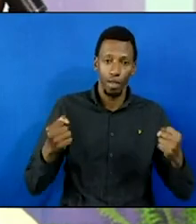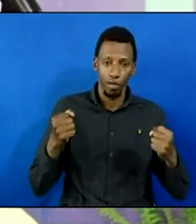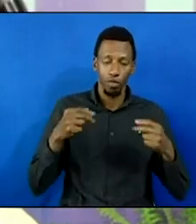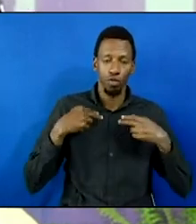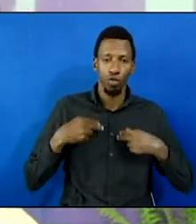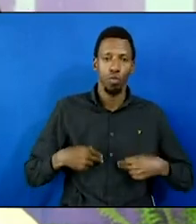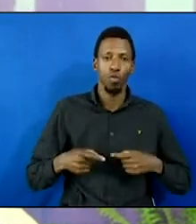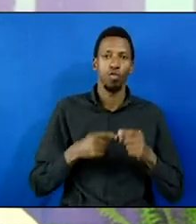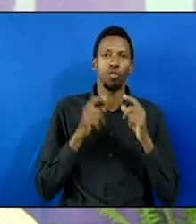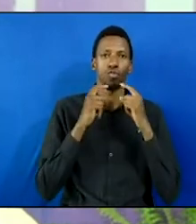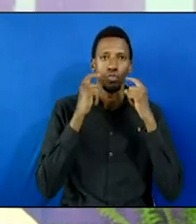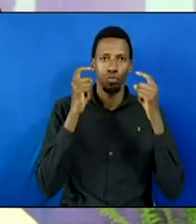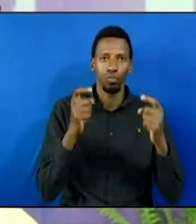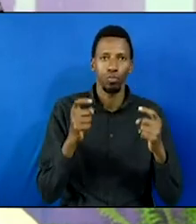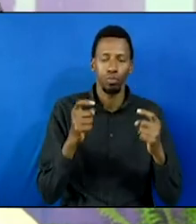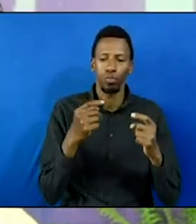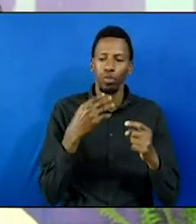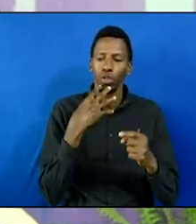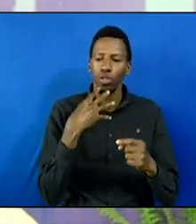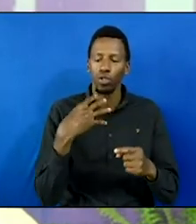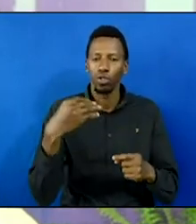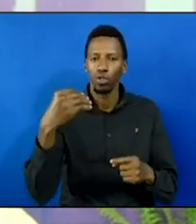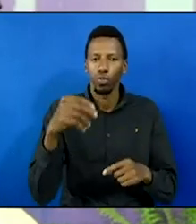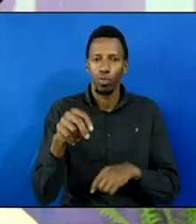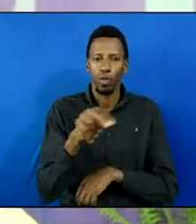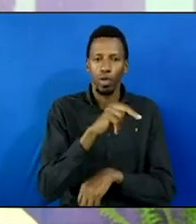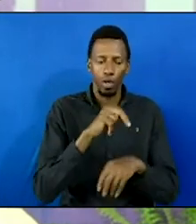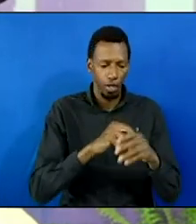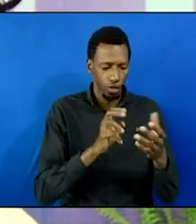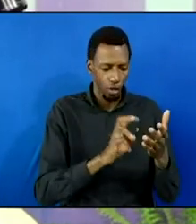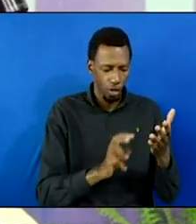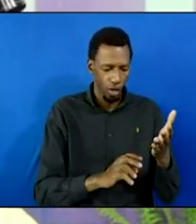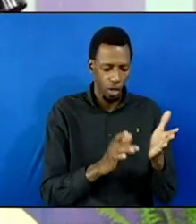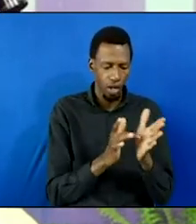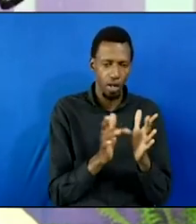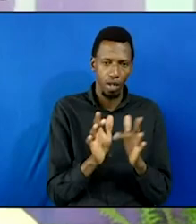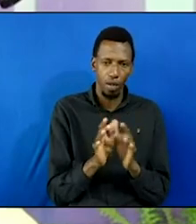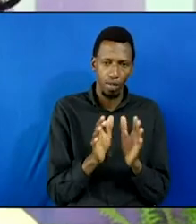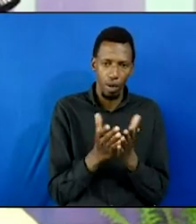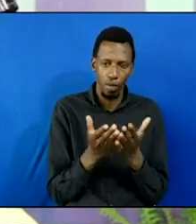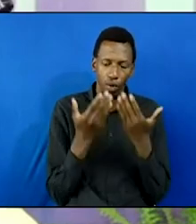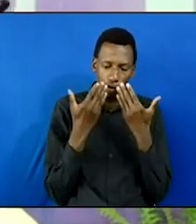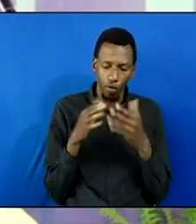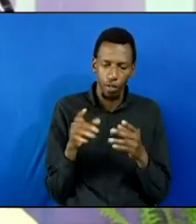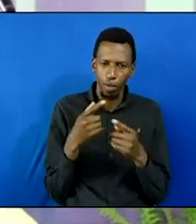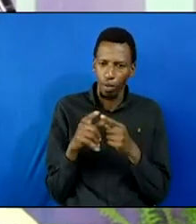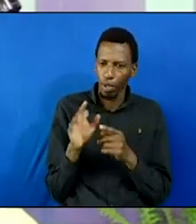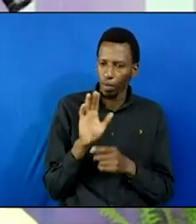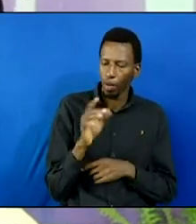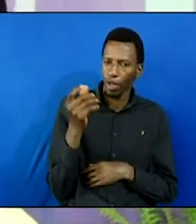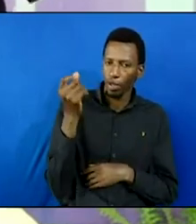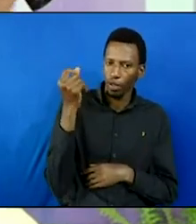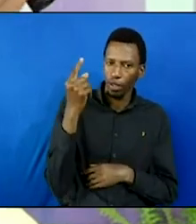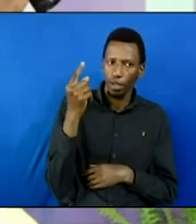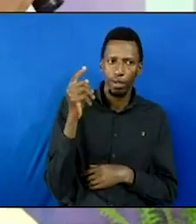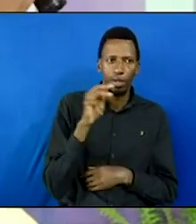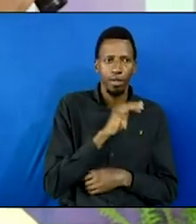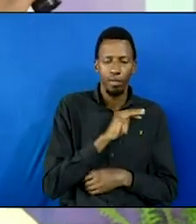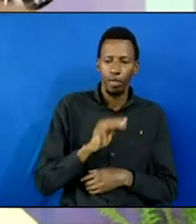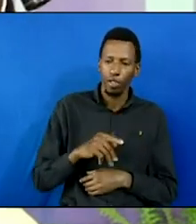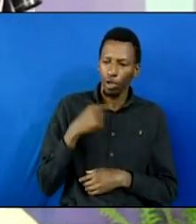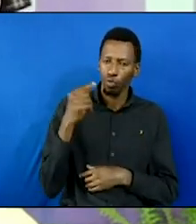entire Jewish nation had read their scripture, but the understanding of the Messiah that will come was